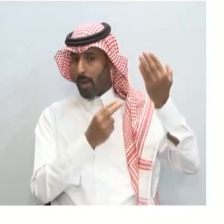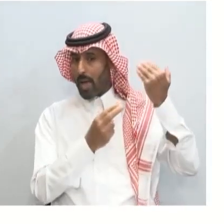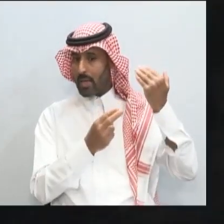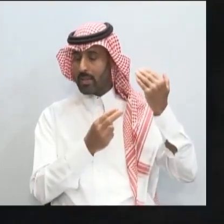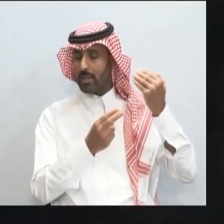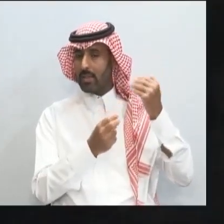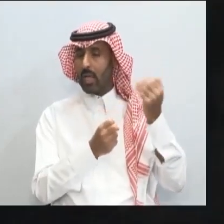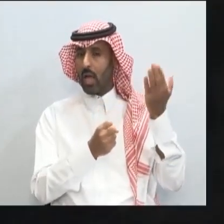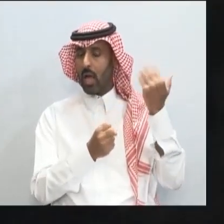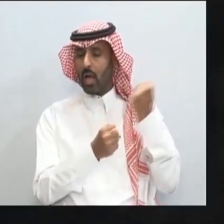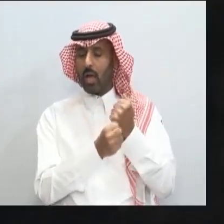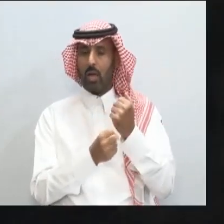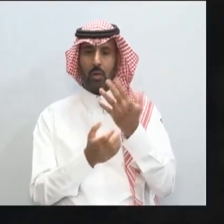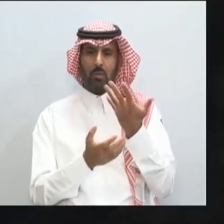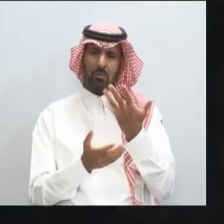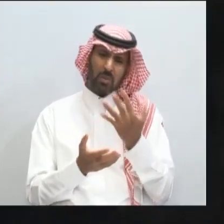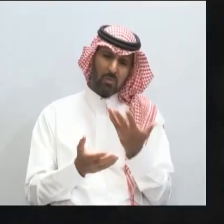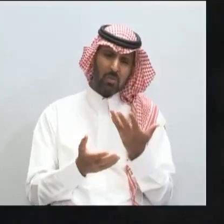does hypothetical mean?